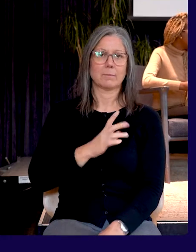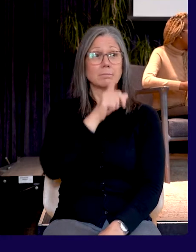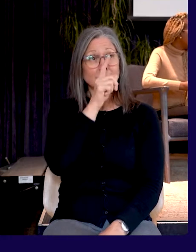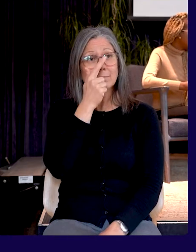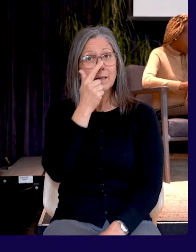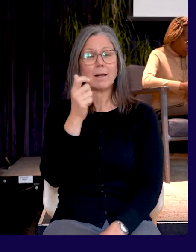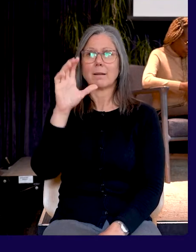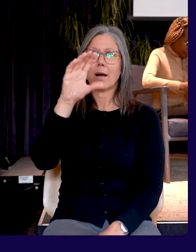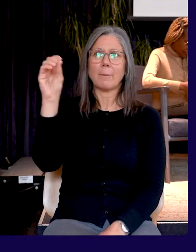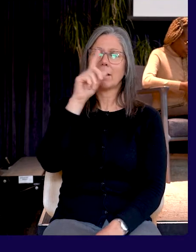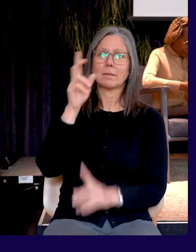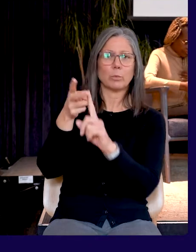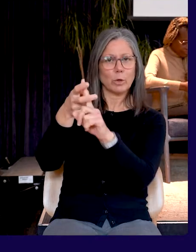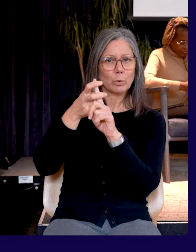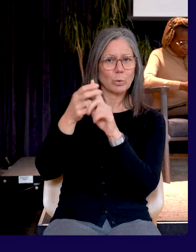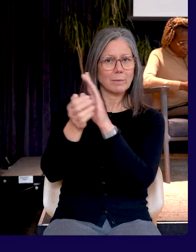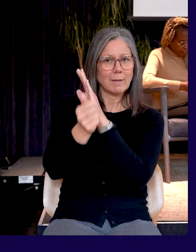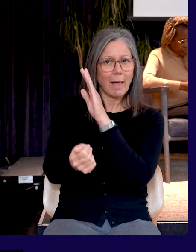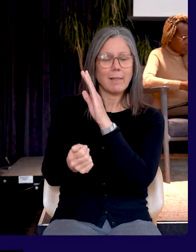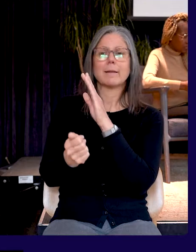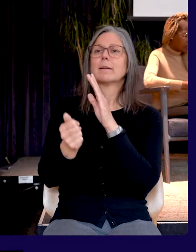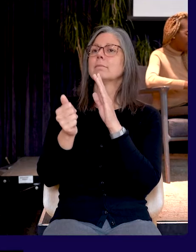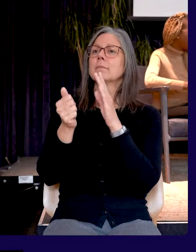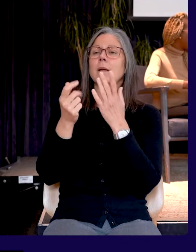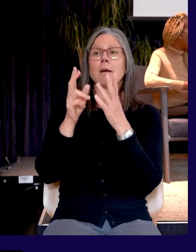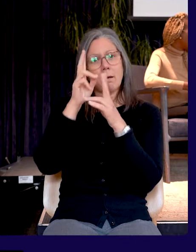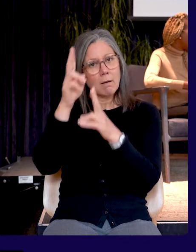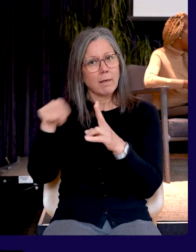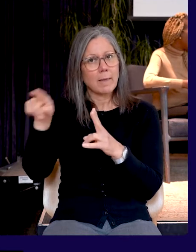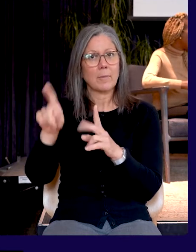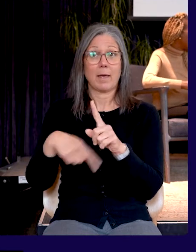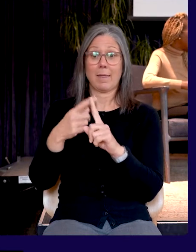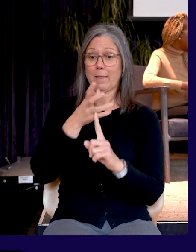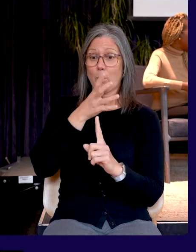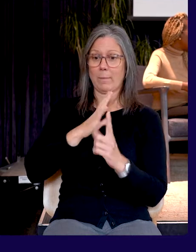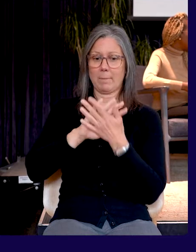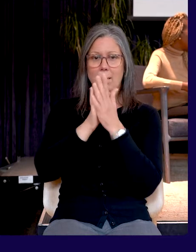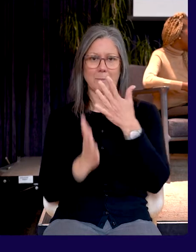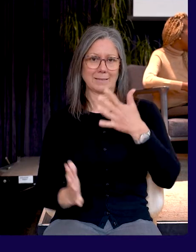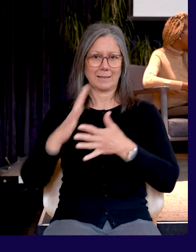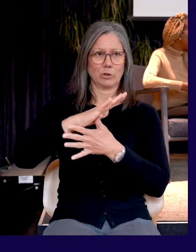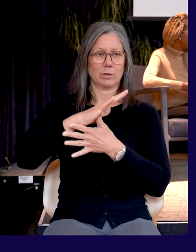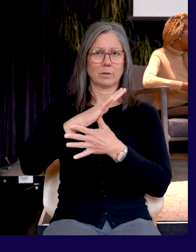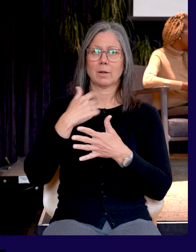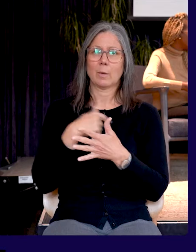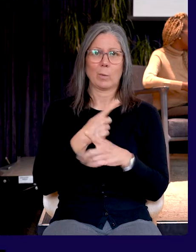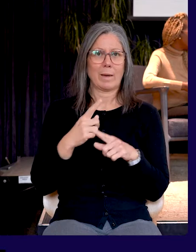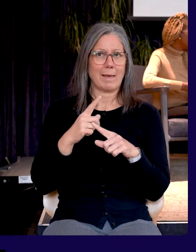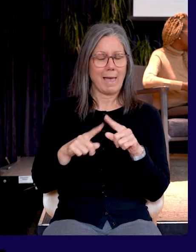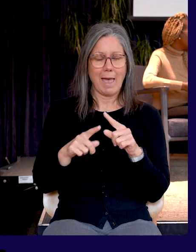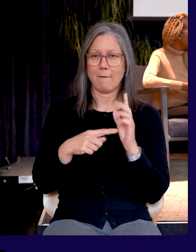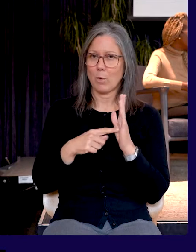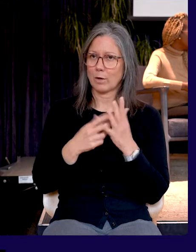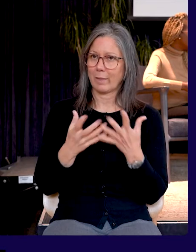because companies are recruiting talent, onboarding them. By the time women get to the very senior levels, we can't afford to lose them, but there's